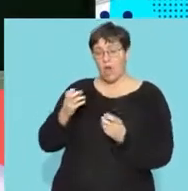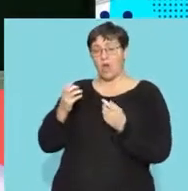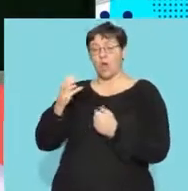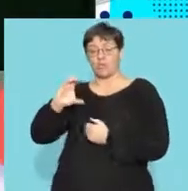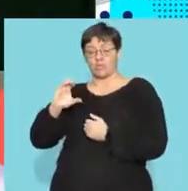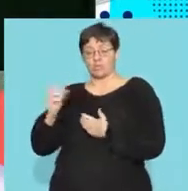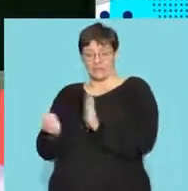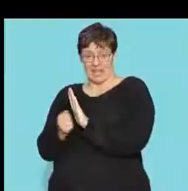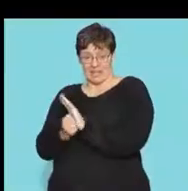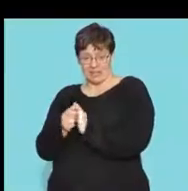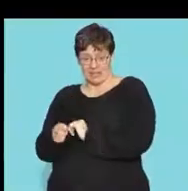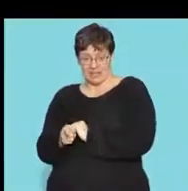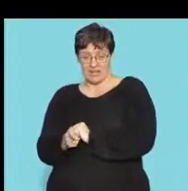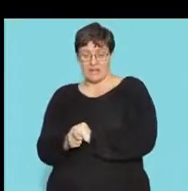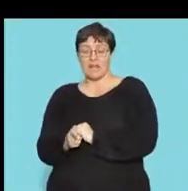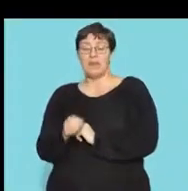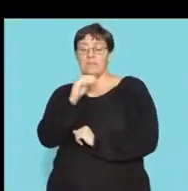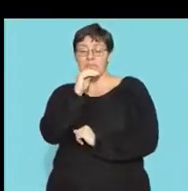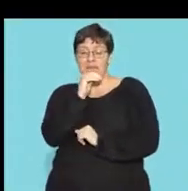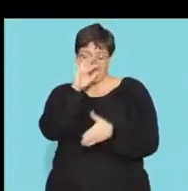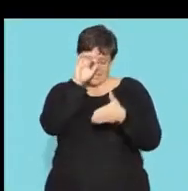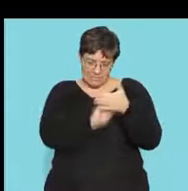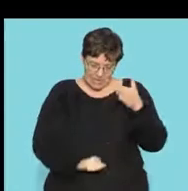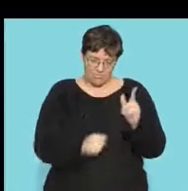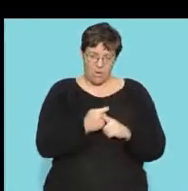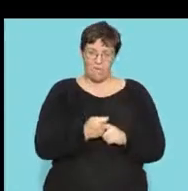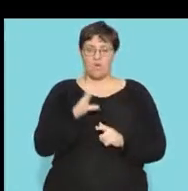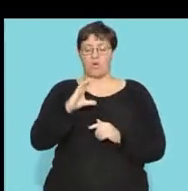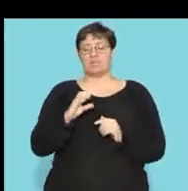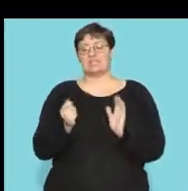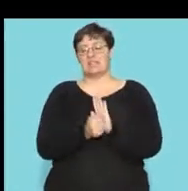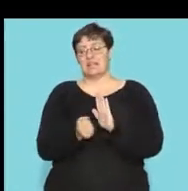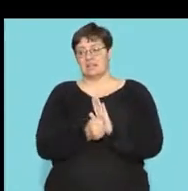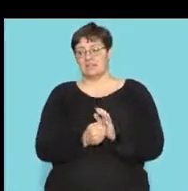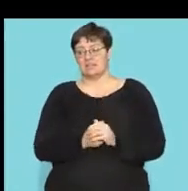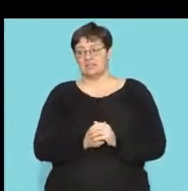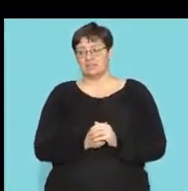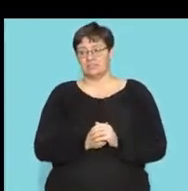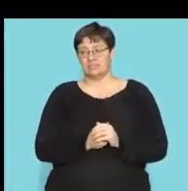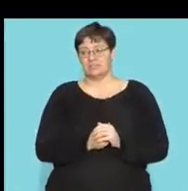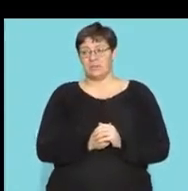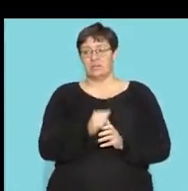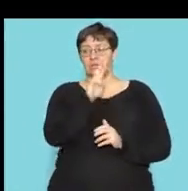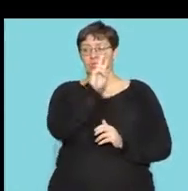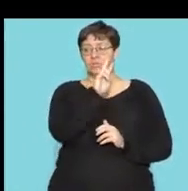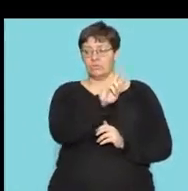sales, meaning I'm subtracting from my cost of sales. There we go. So